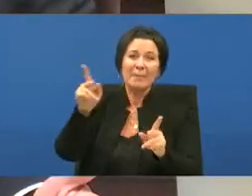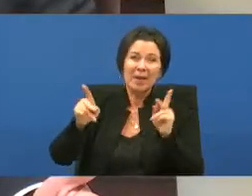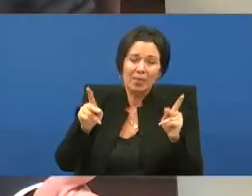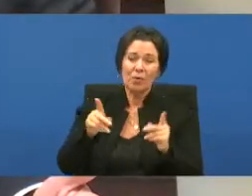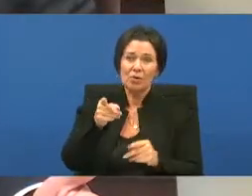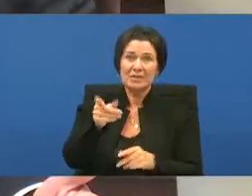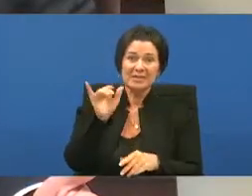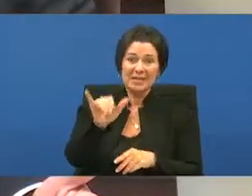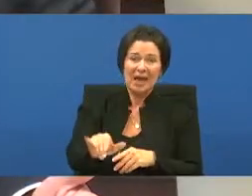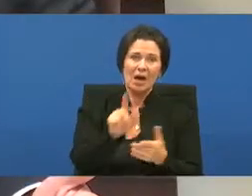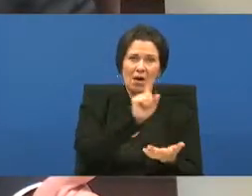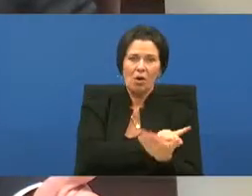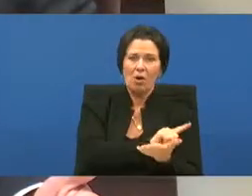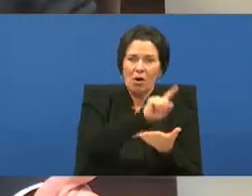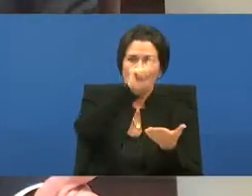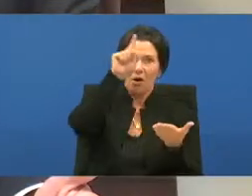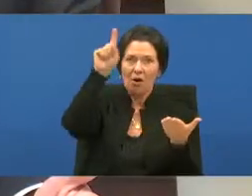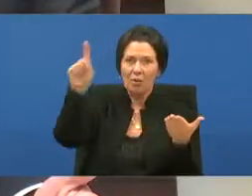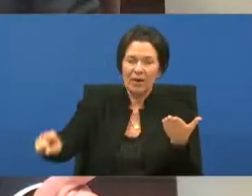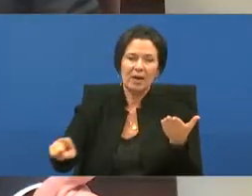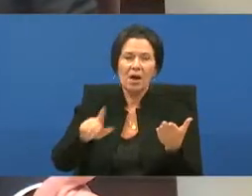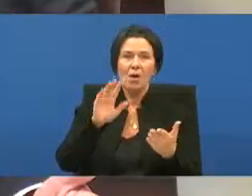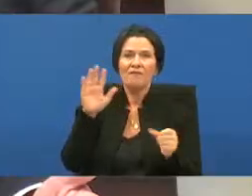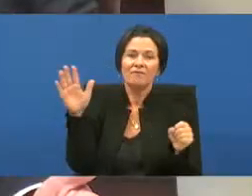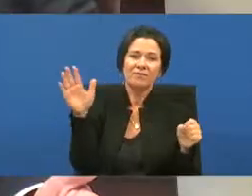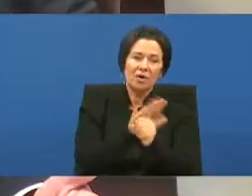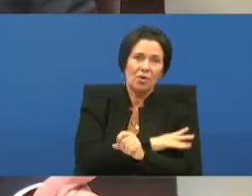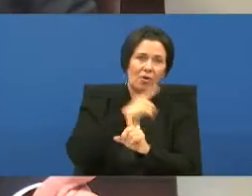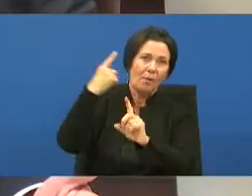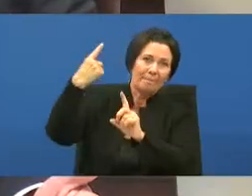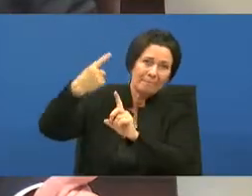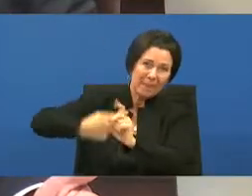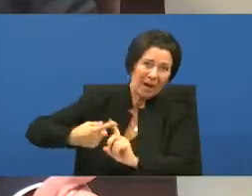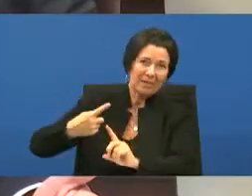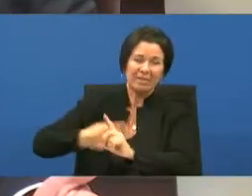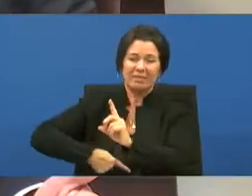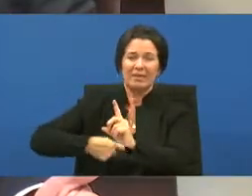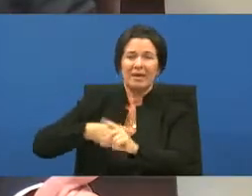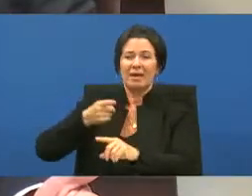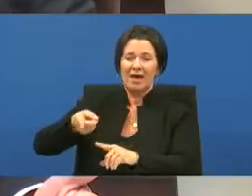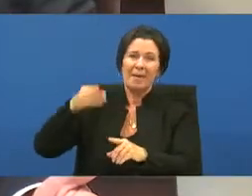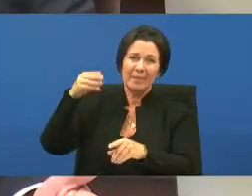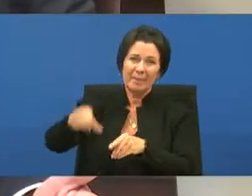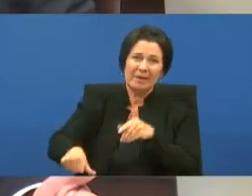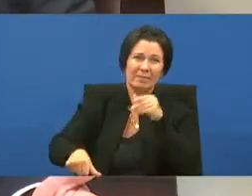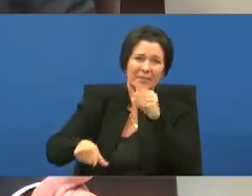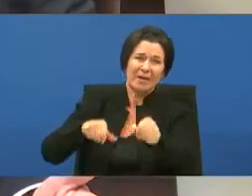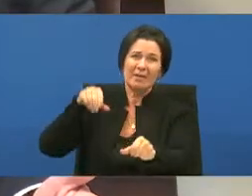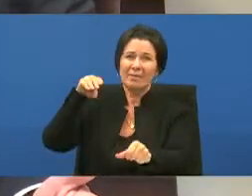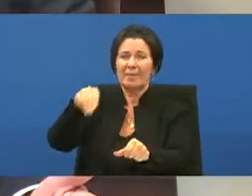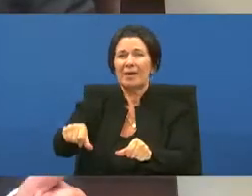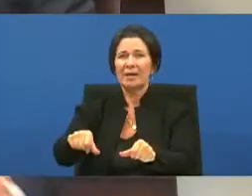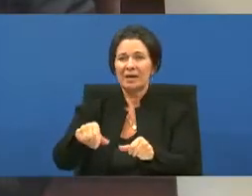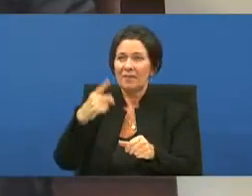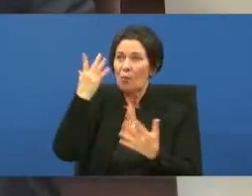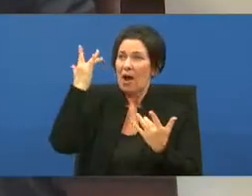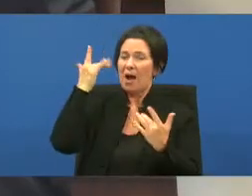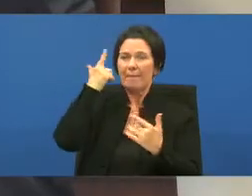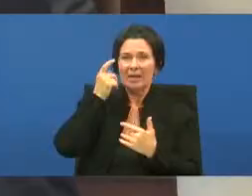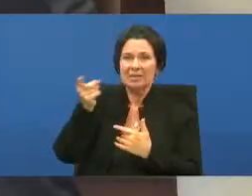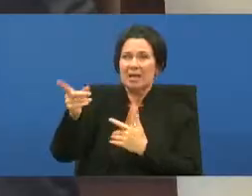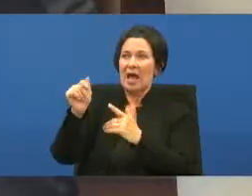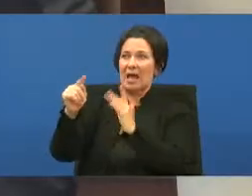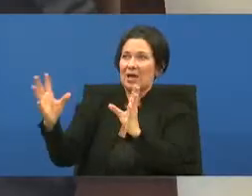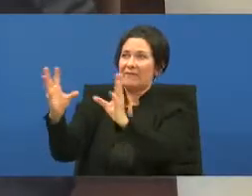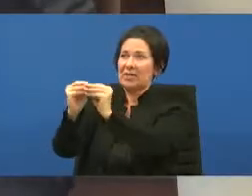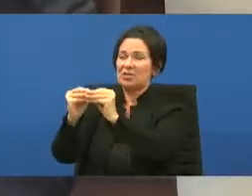week, all month, spending money left and right to be at that convention, and then they go out on